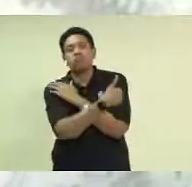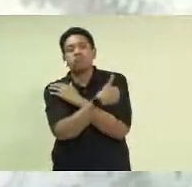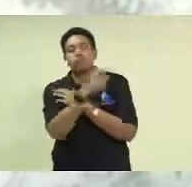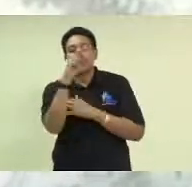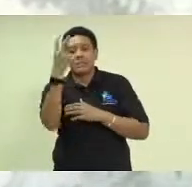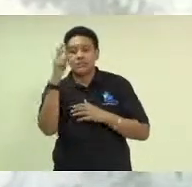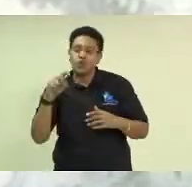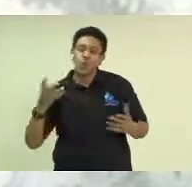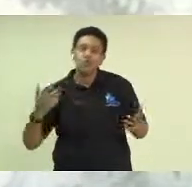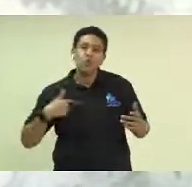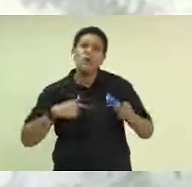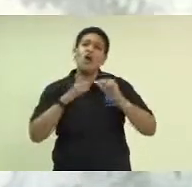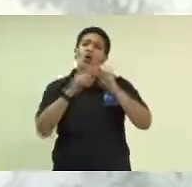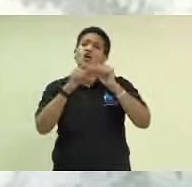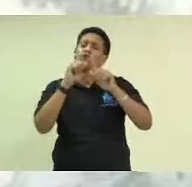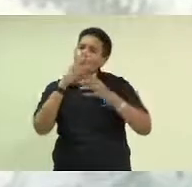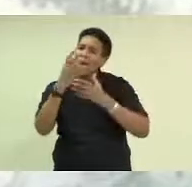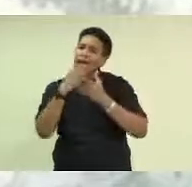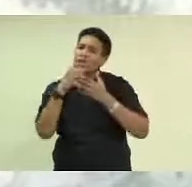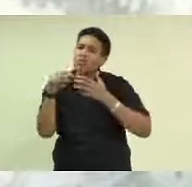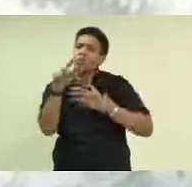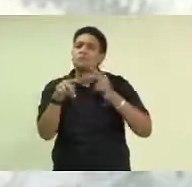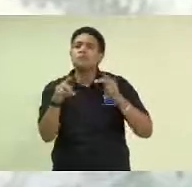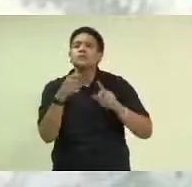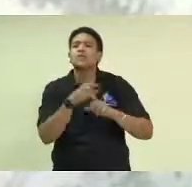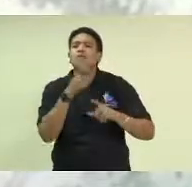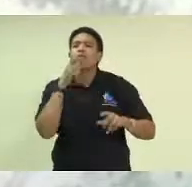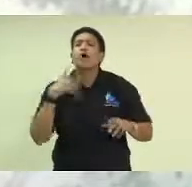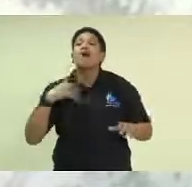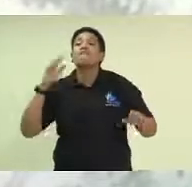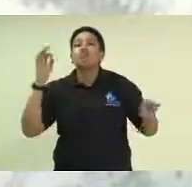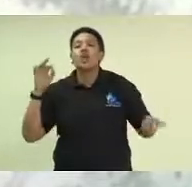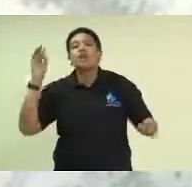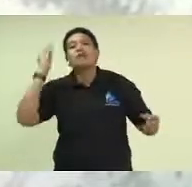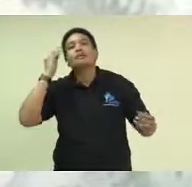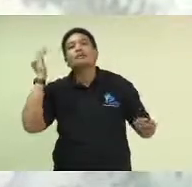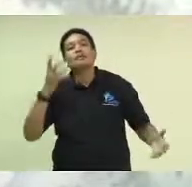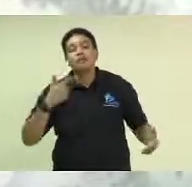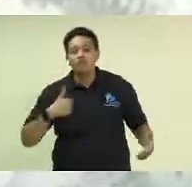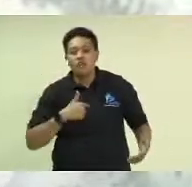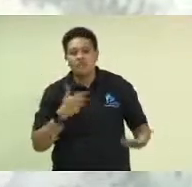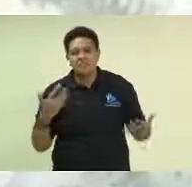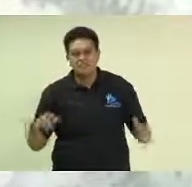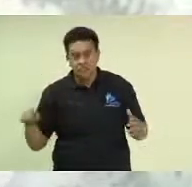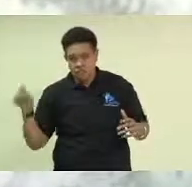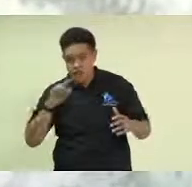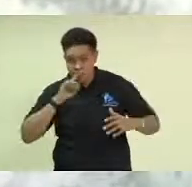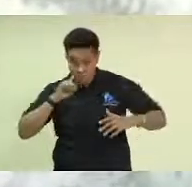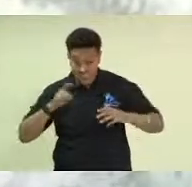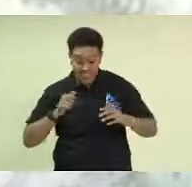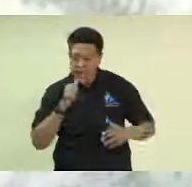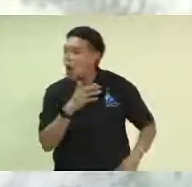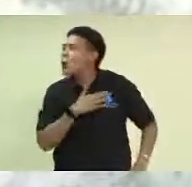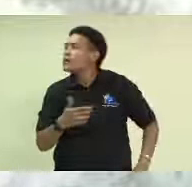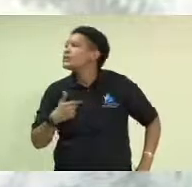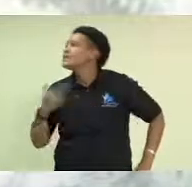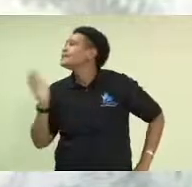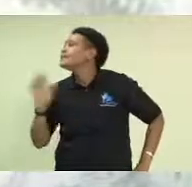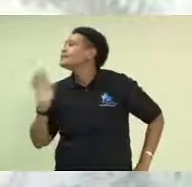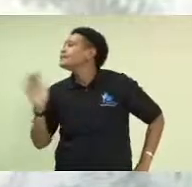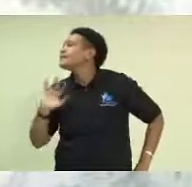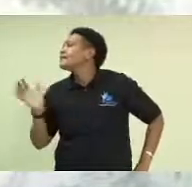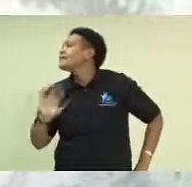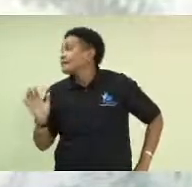vaccinated. So we continue to engage those persons who have certainly indicated to us that they are unwilling, and we